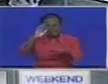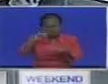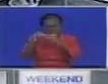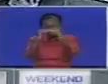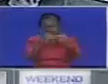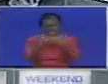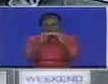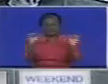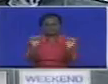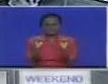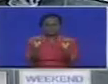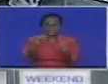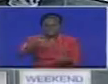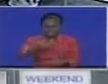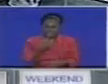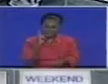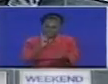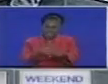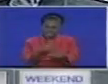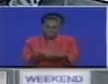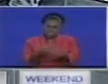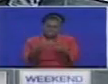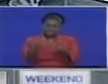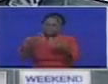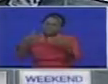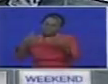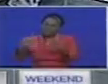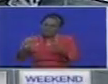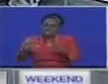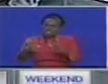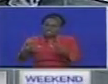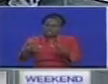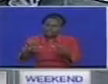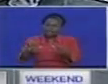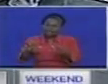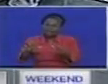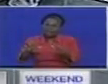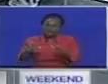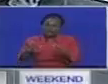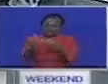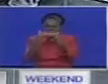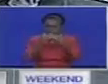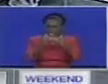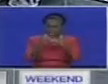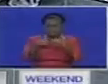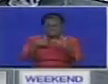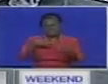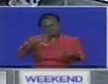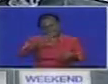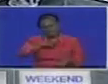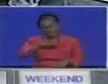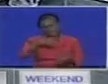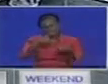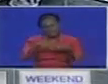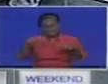is biased. Right. Okay. So for okay. me, when the, if they had lost fairly, I'd have been fine. But for that drama, which, having been a member of